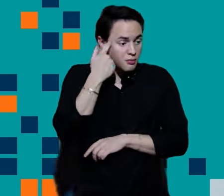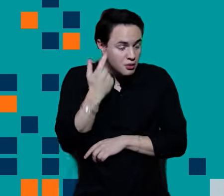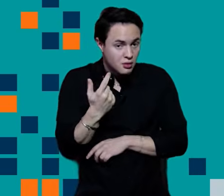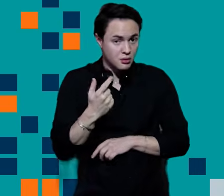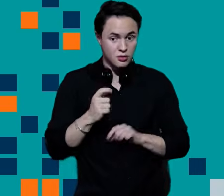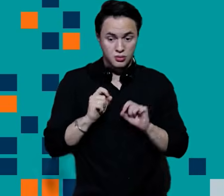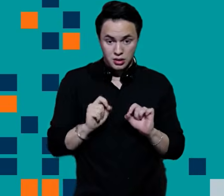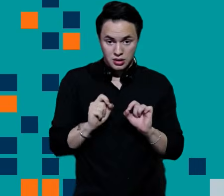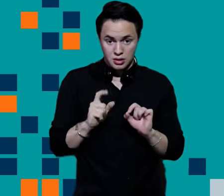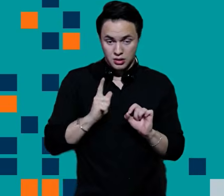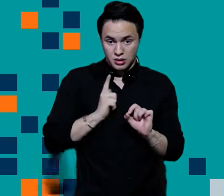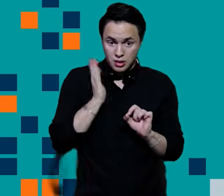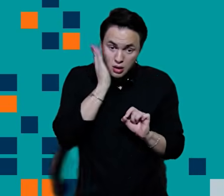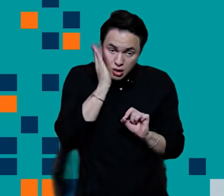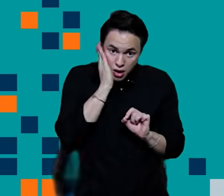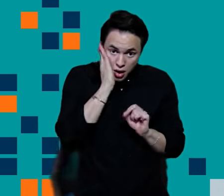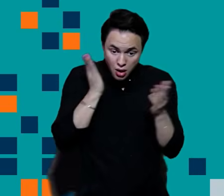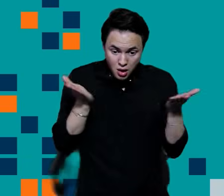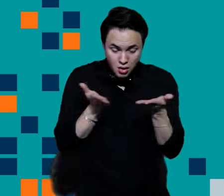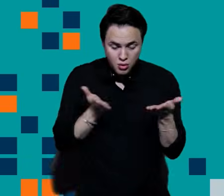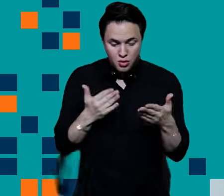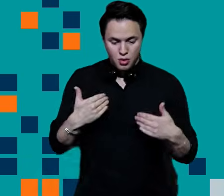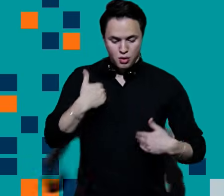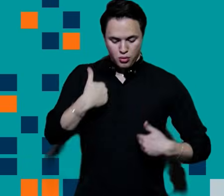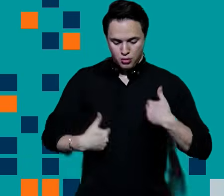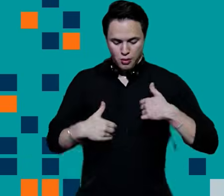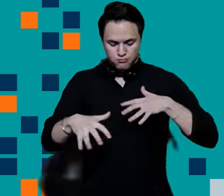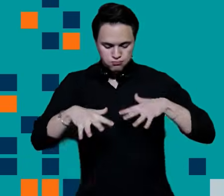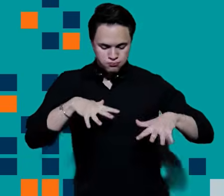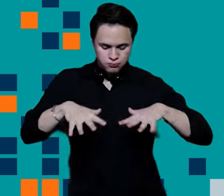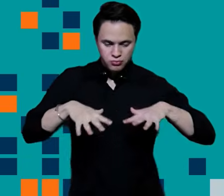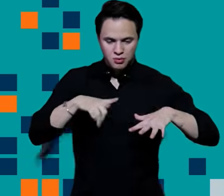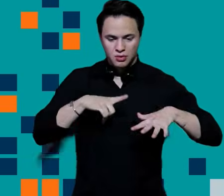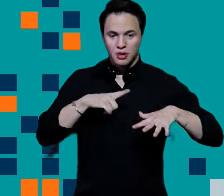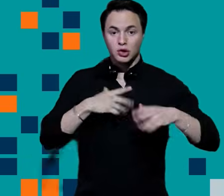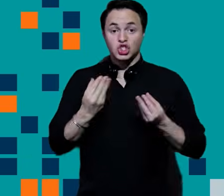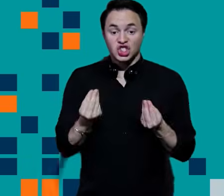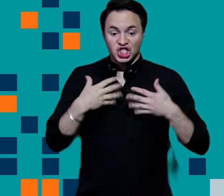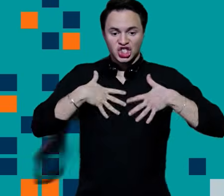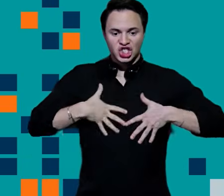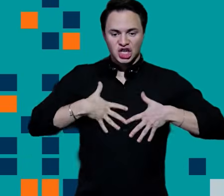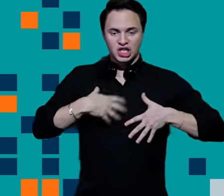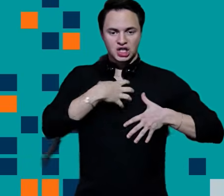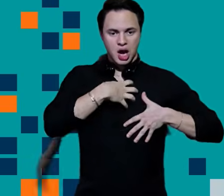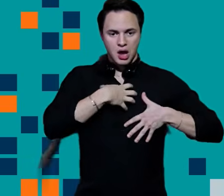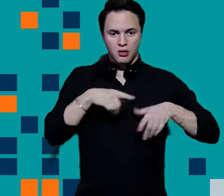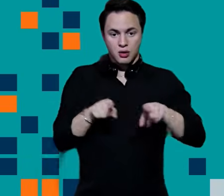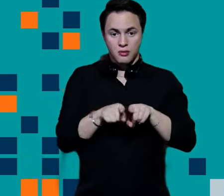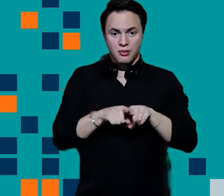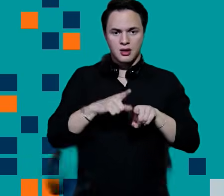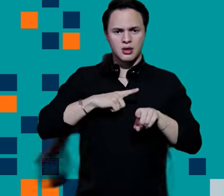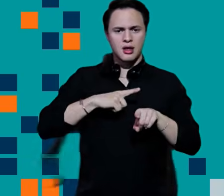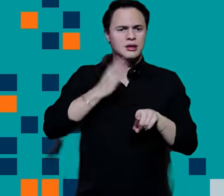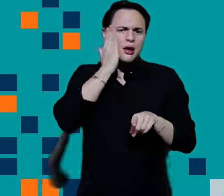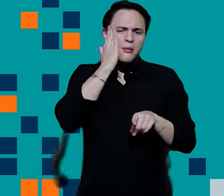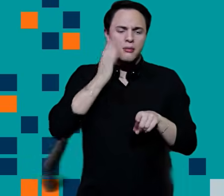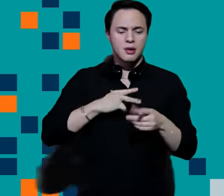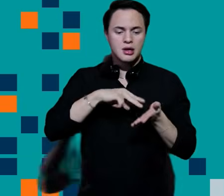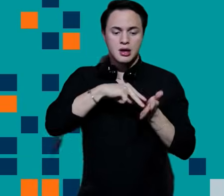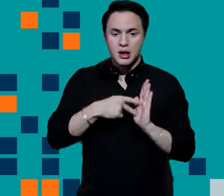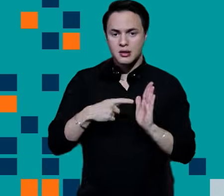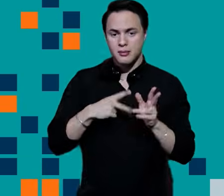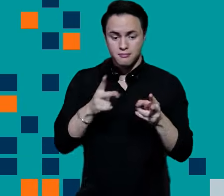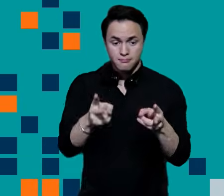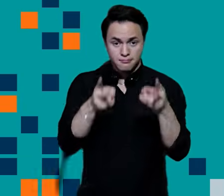kinesthetics, really that idea of our body's movement within space. We're designed to move. And our vestibular system, meaning that our